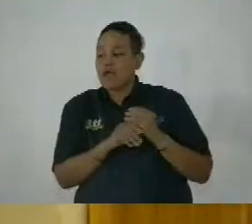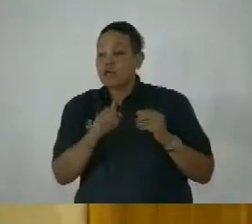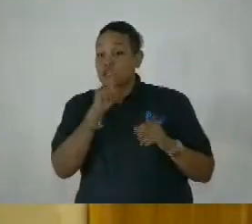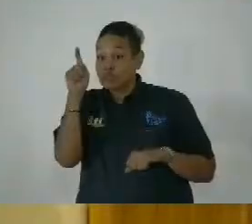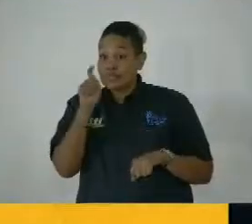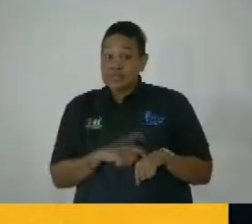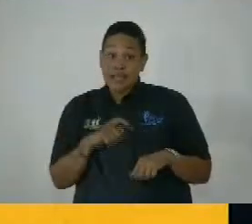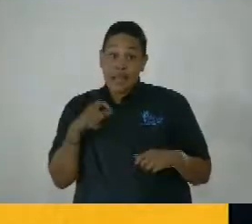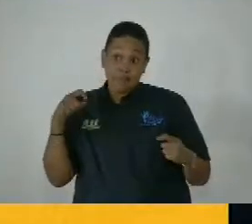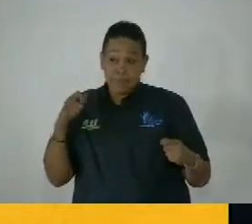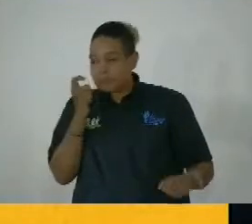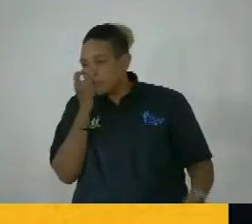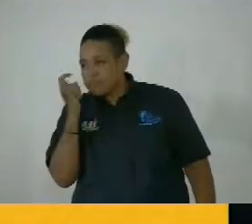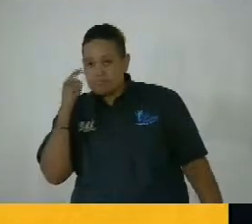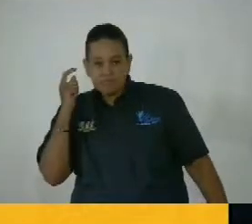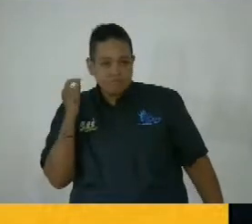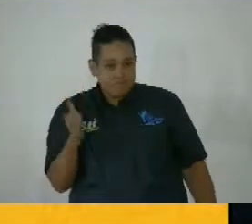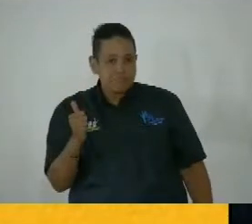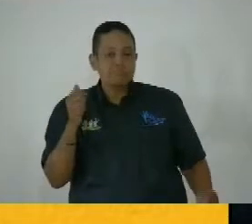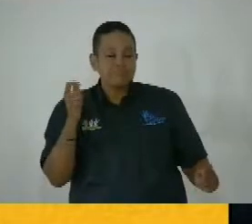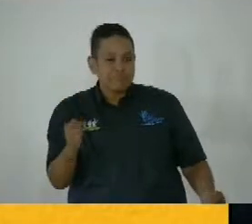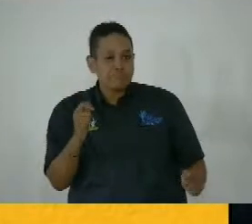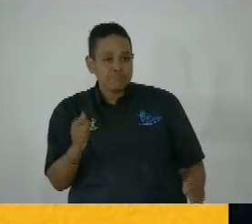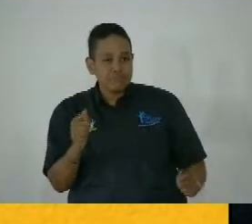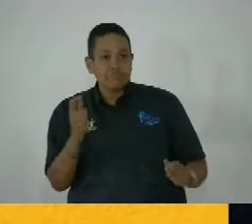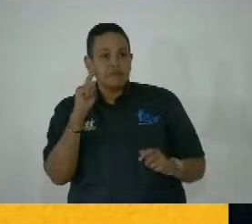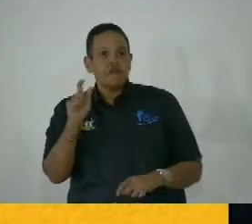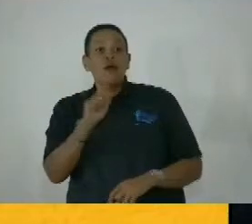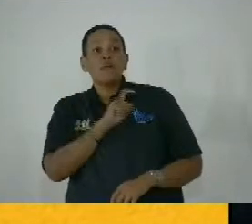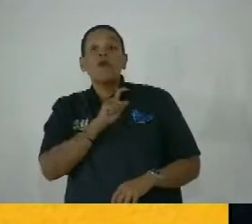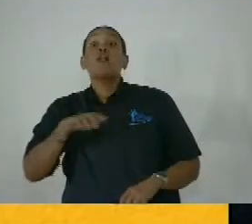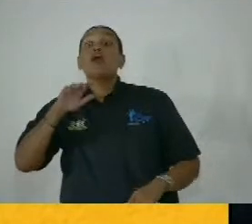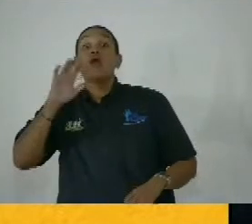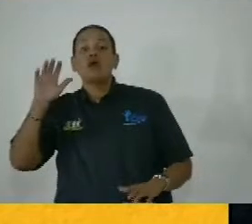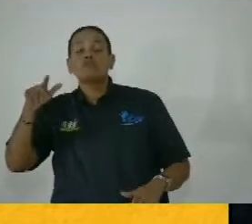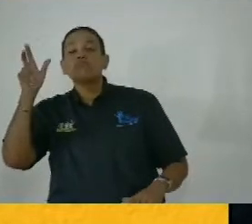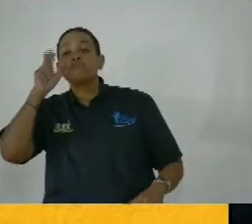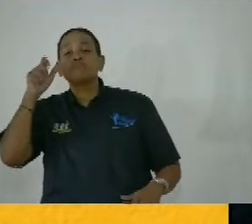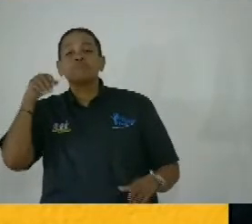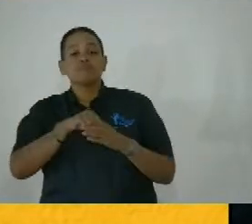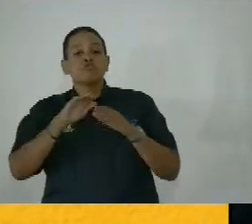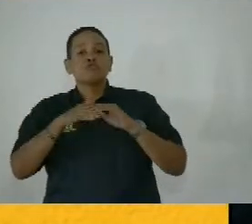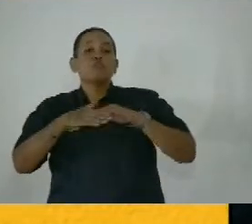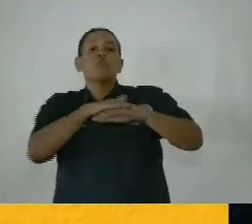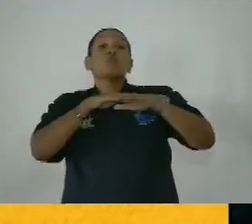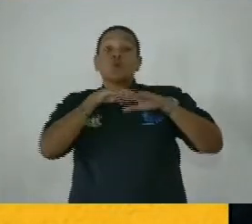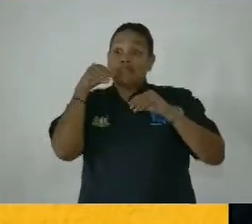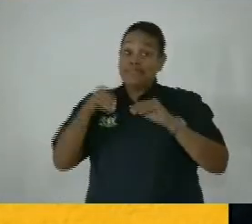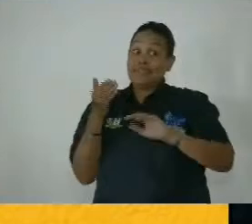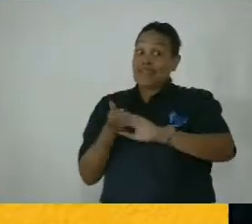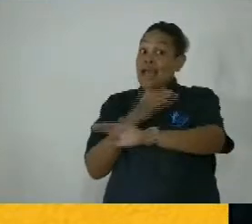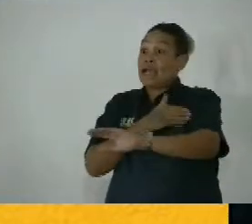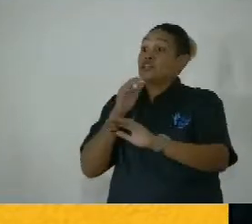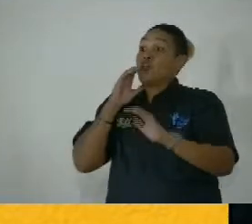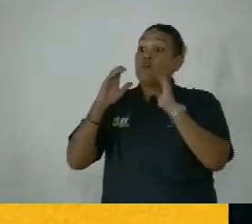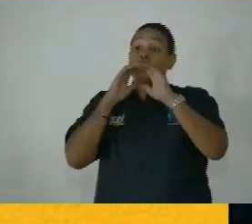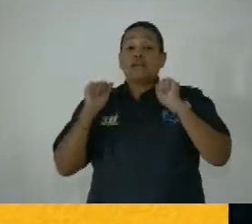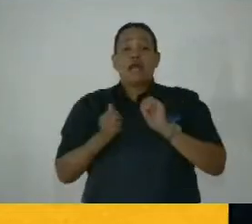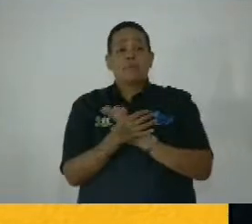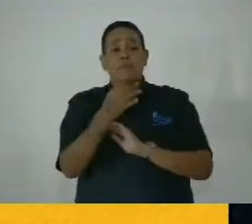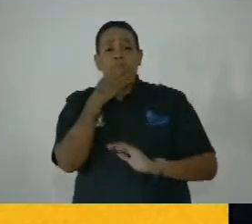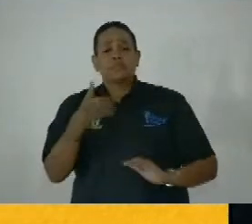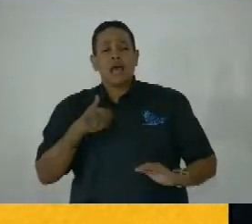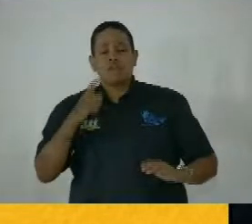real-time connectivity for law enforcement personnel across Jamaica. These enhanced communication capabilities